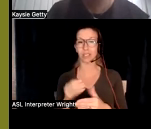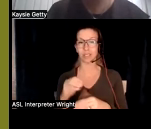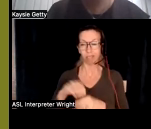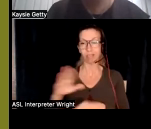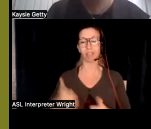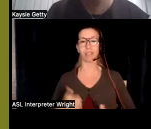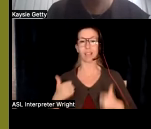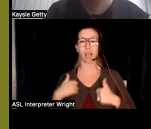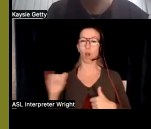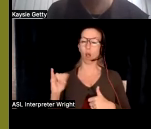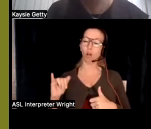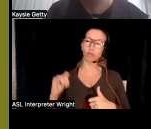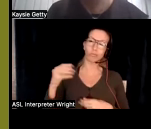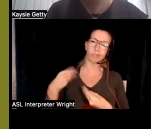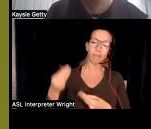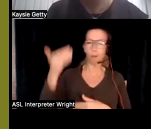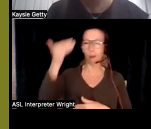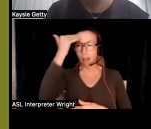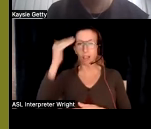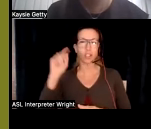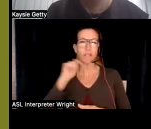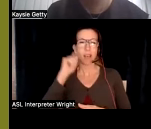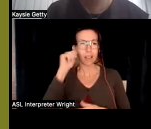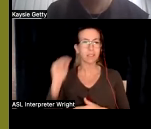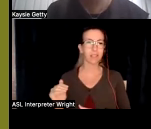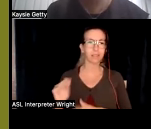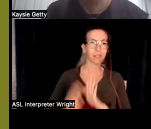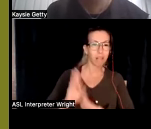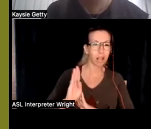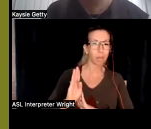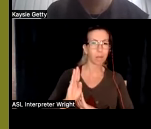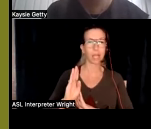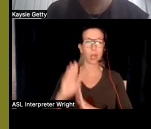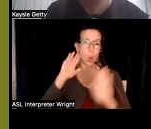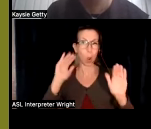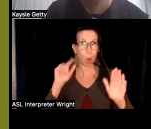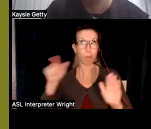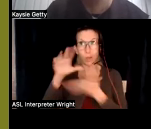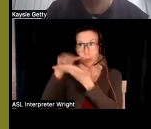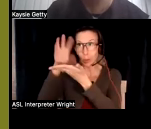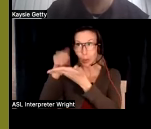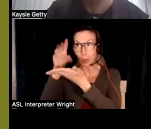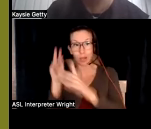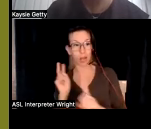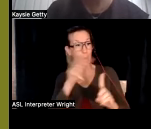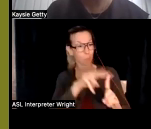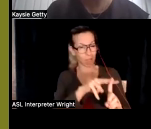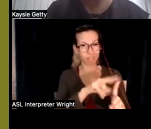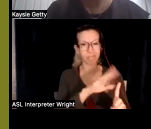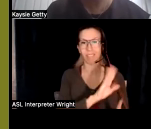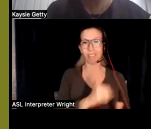knowledge of adolescent development, and hopes that they will take what they need and apply it to where they see fit.